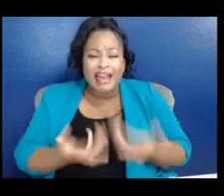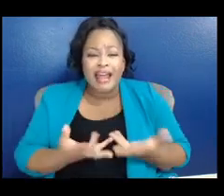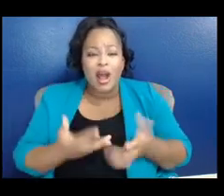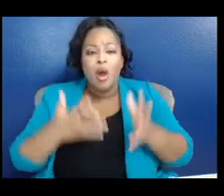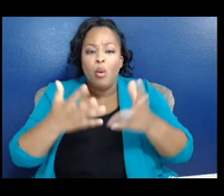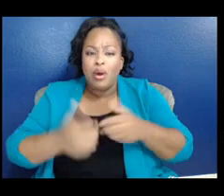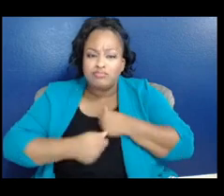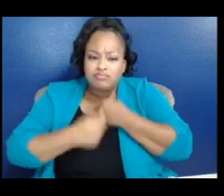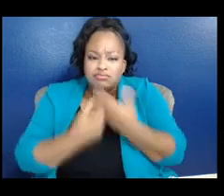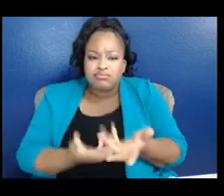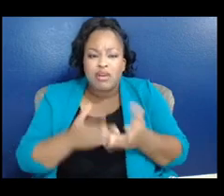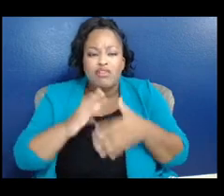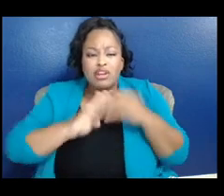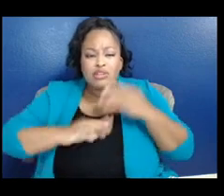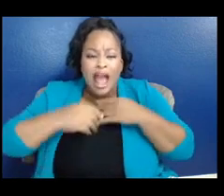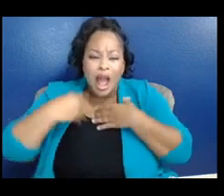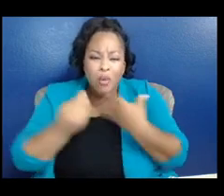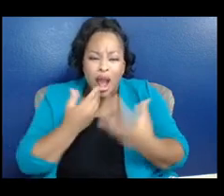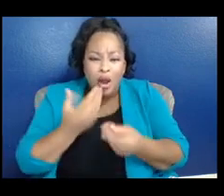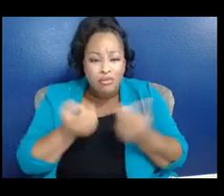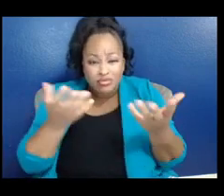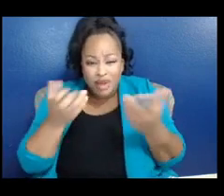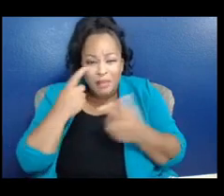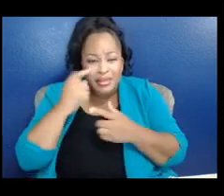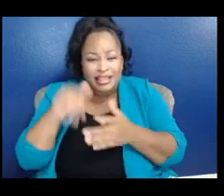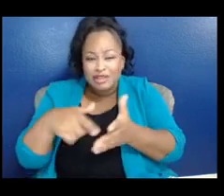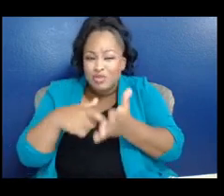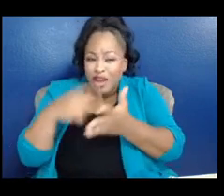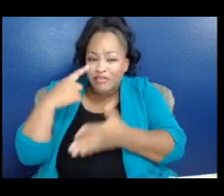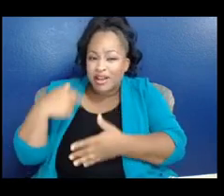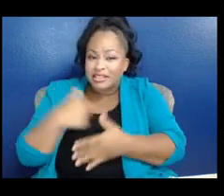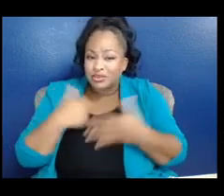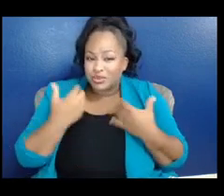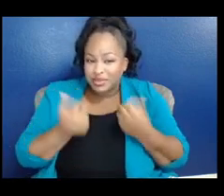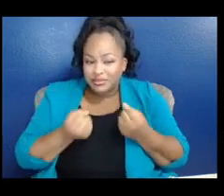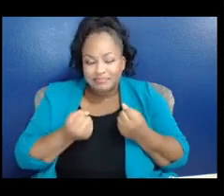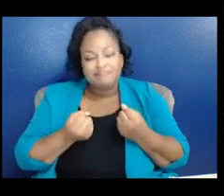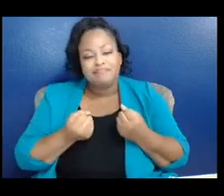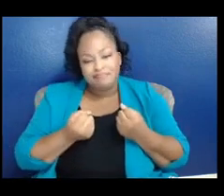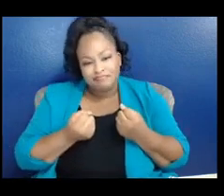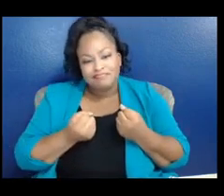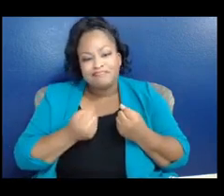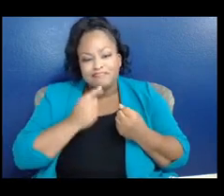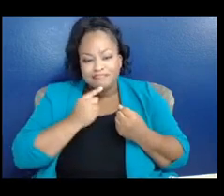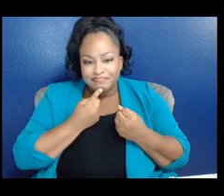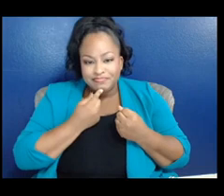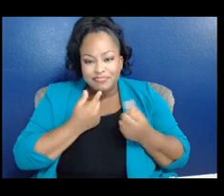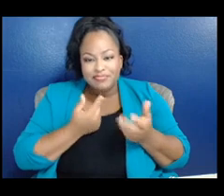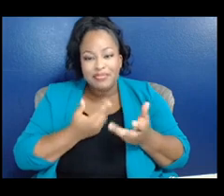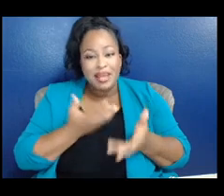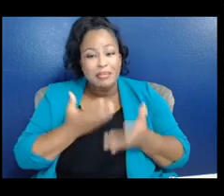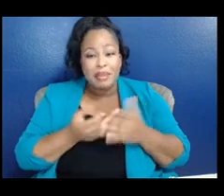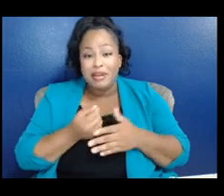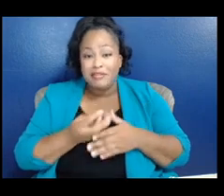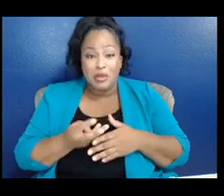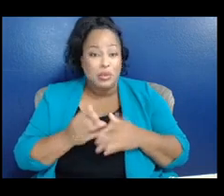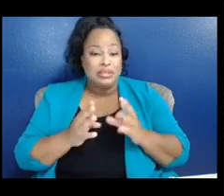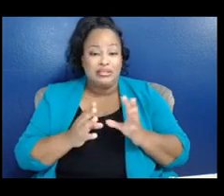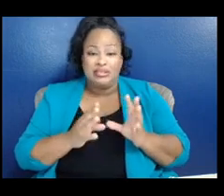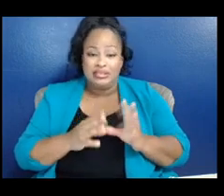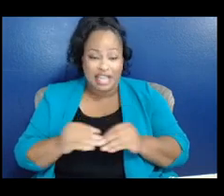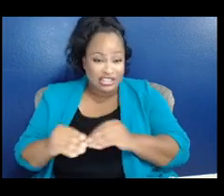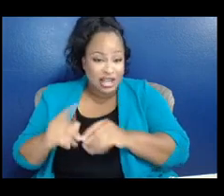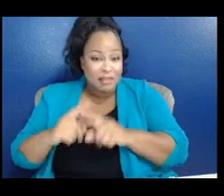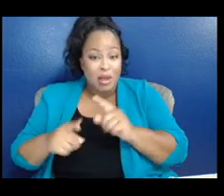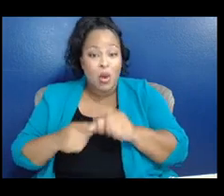express this frustration because this is what's required for us to heal. And I can't tell you that it might take a few sessions, but it's typically